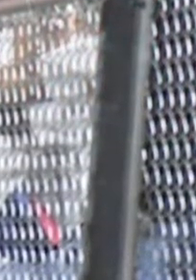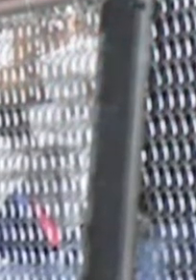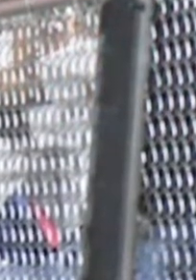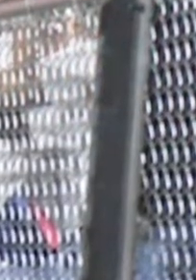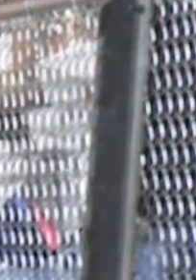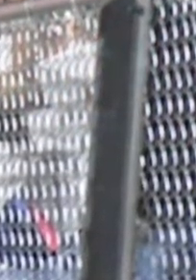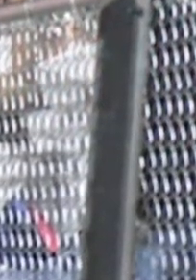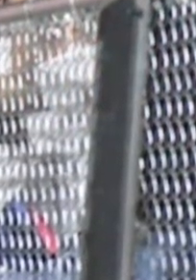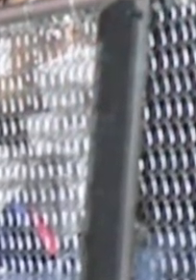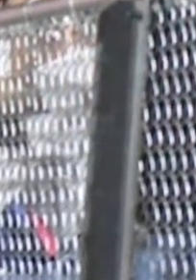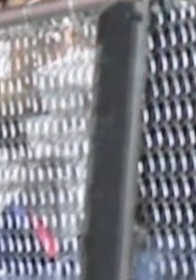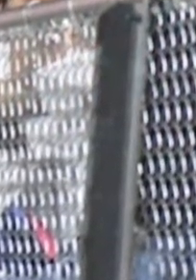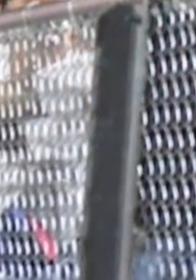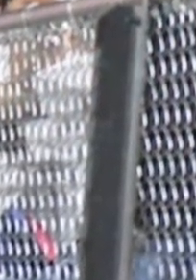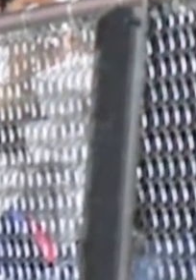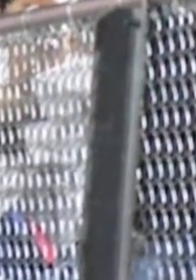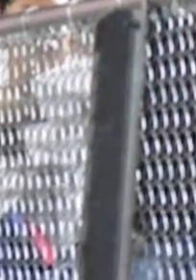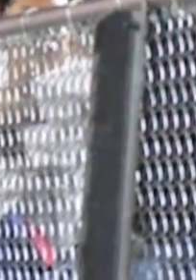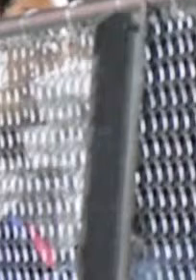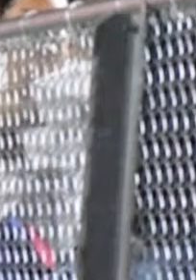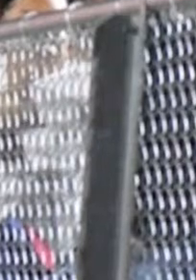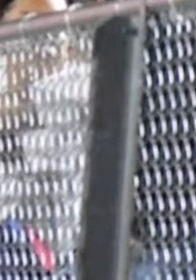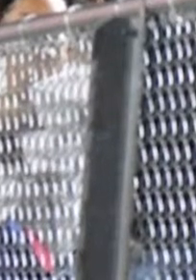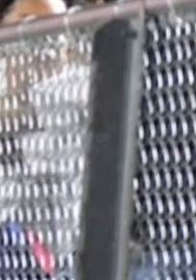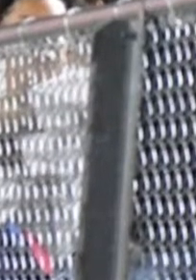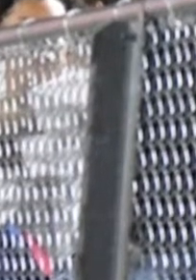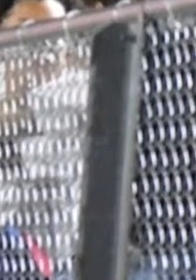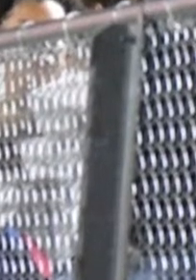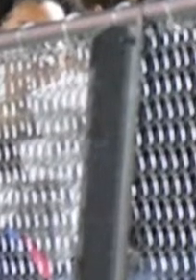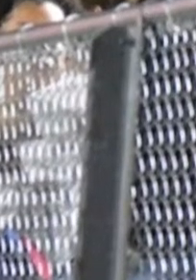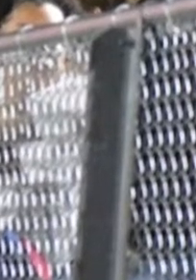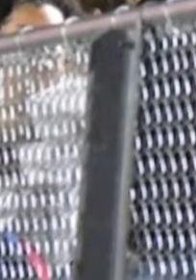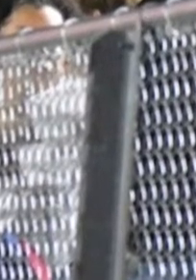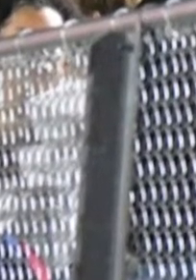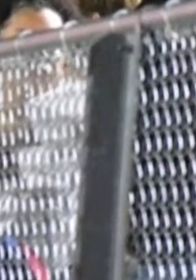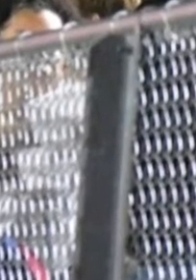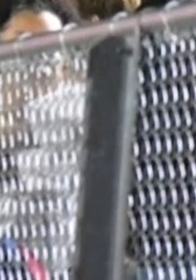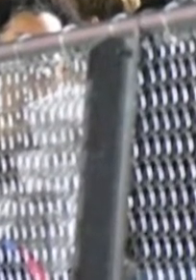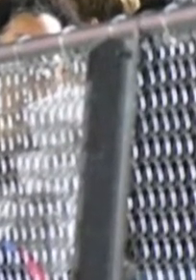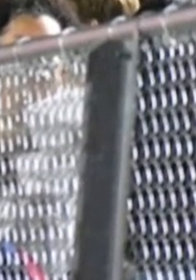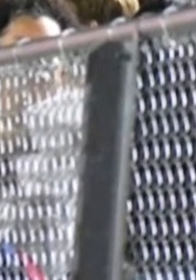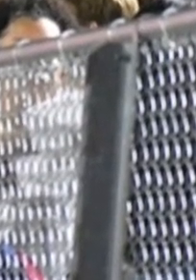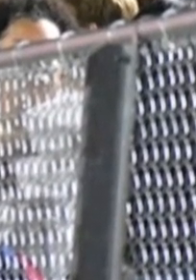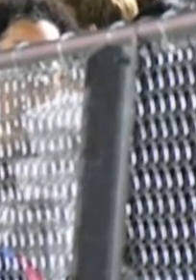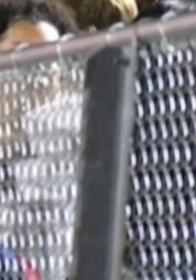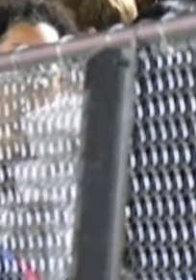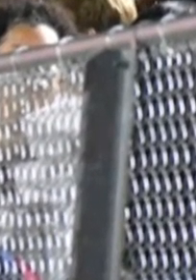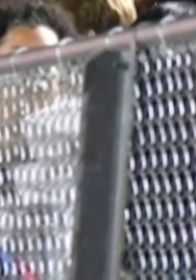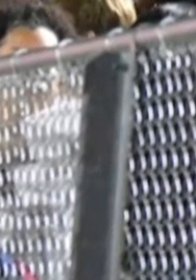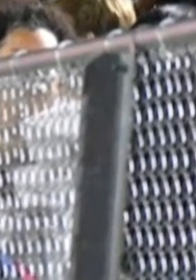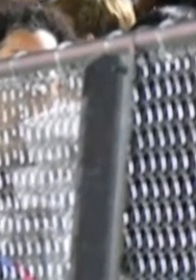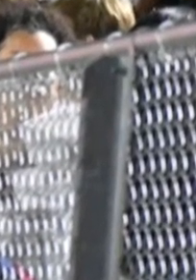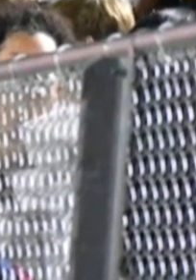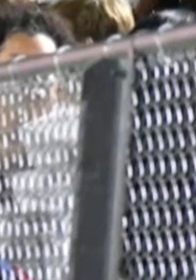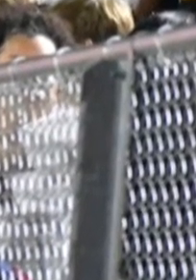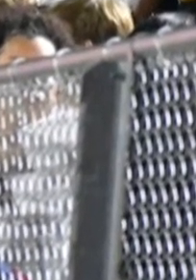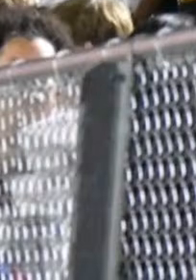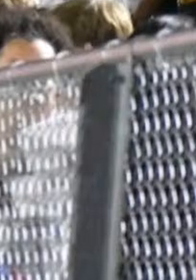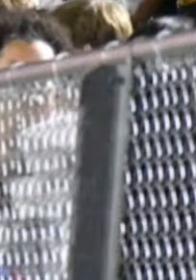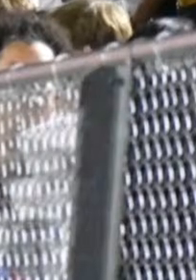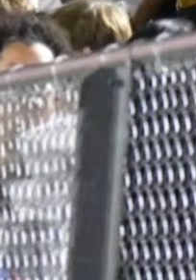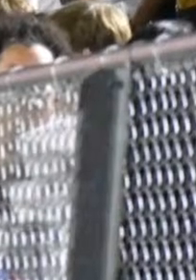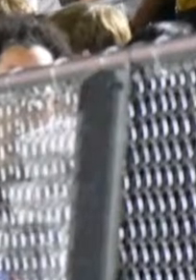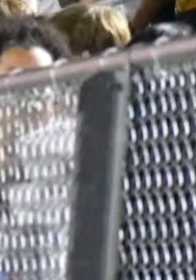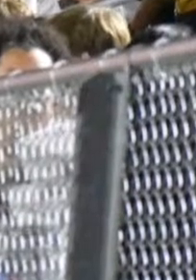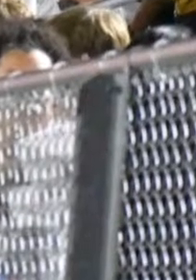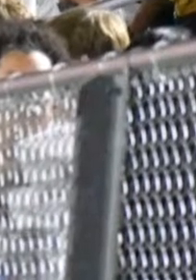dozen days to any place that's far away. I never learned anybody's name. We